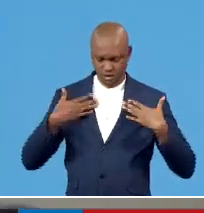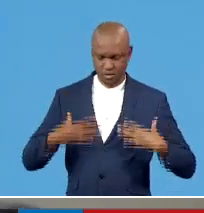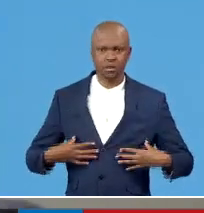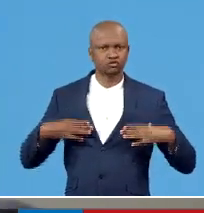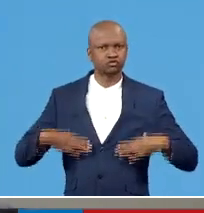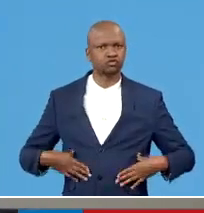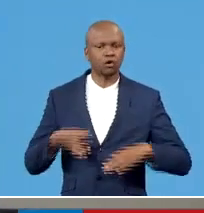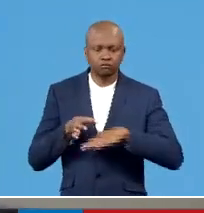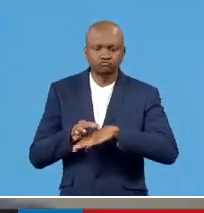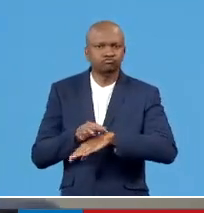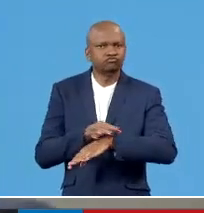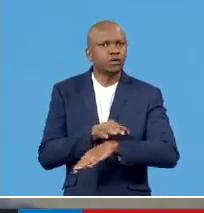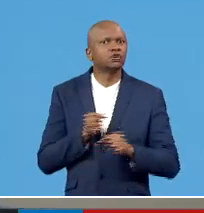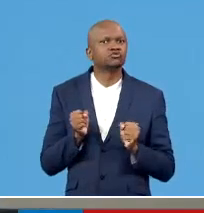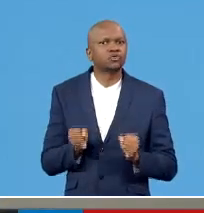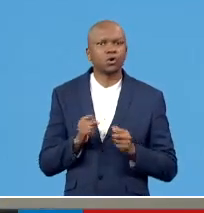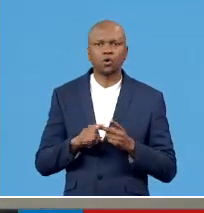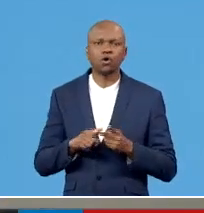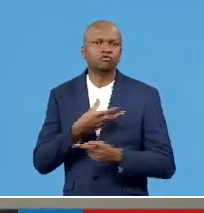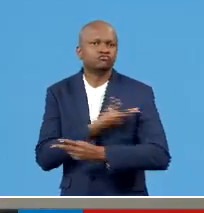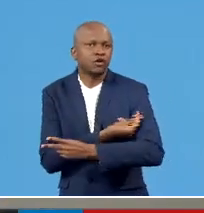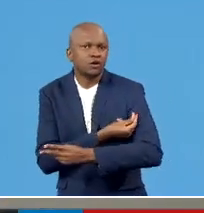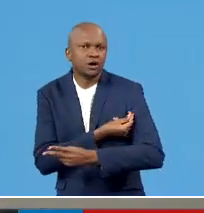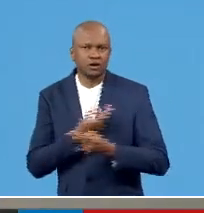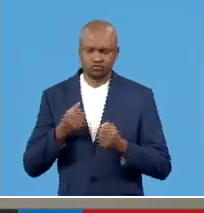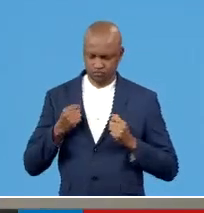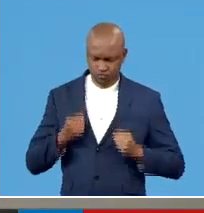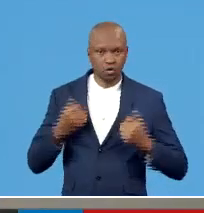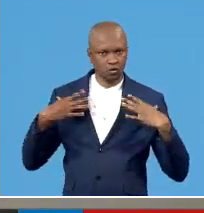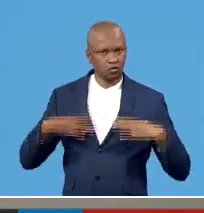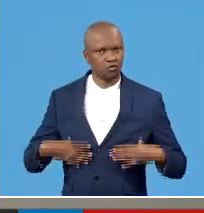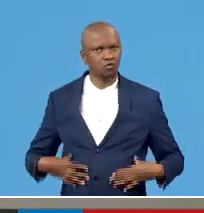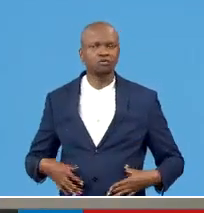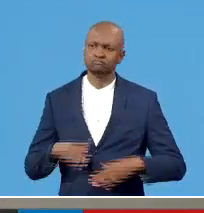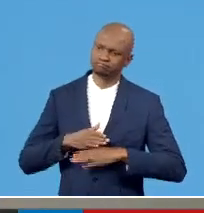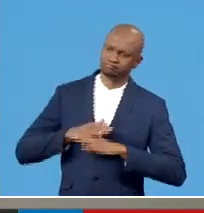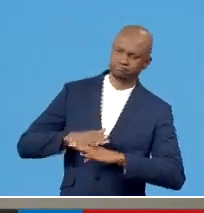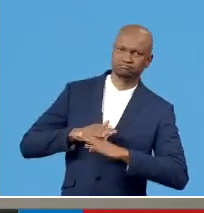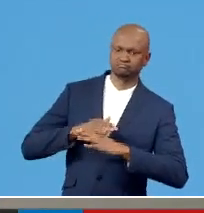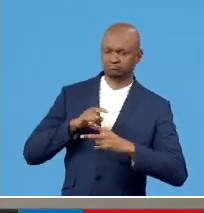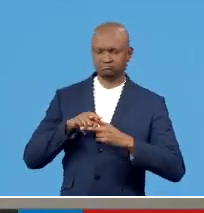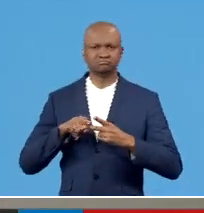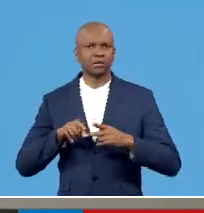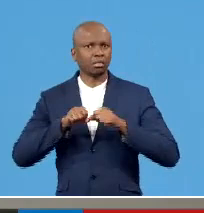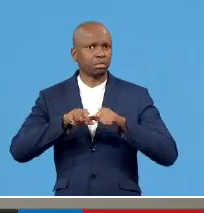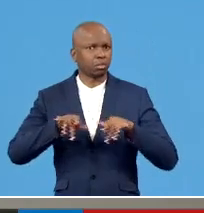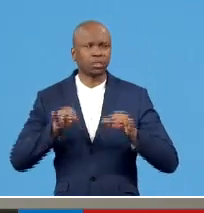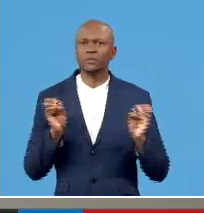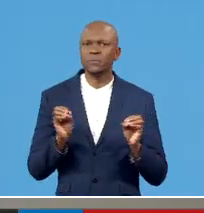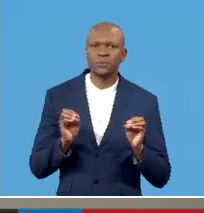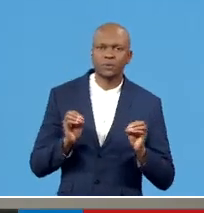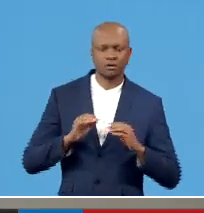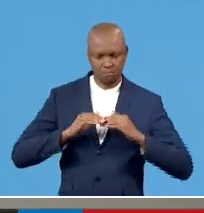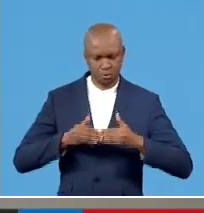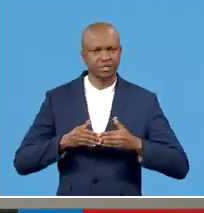of the vaccines that we've been using and from previous exposure to the virus, that our communities were reasonably protected,